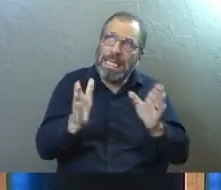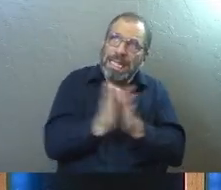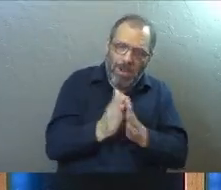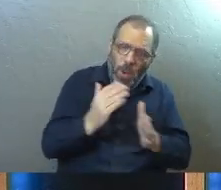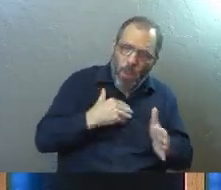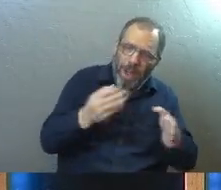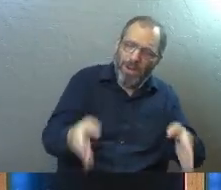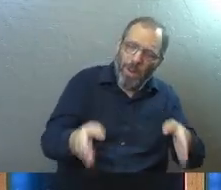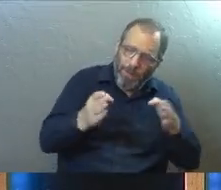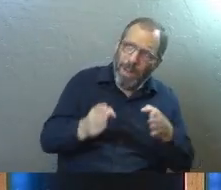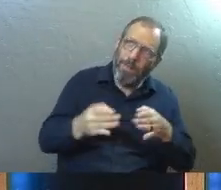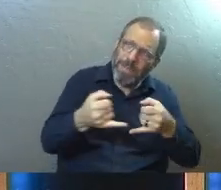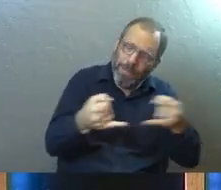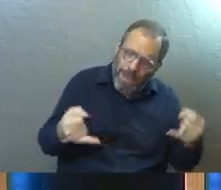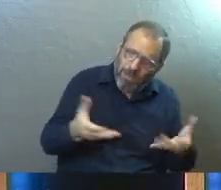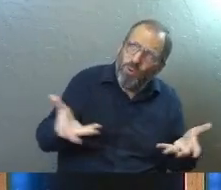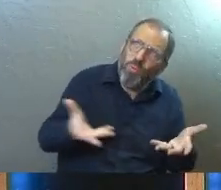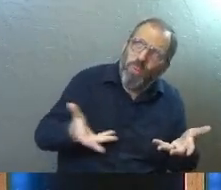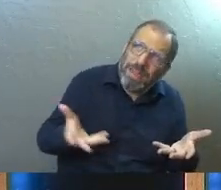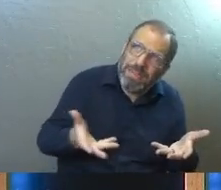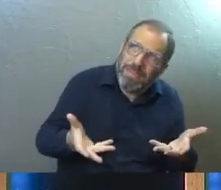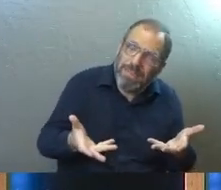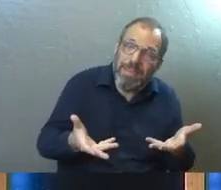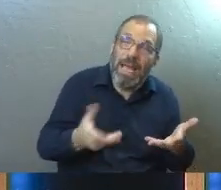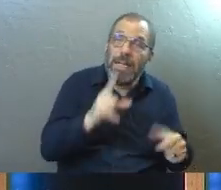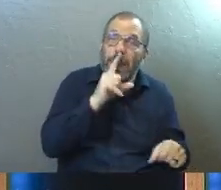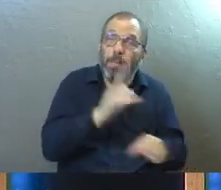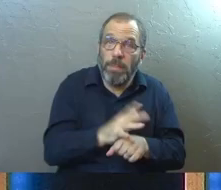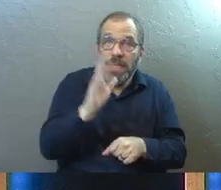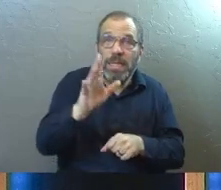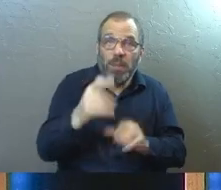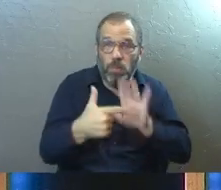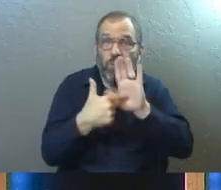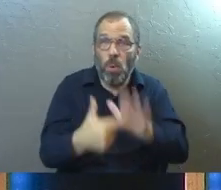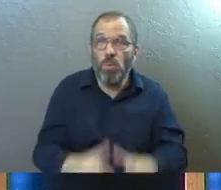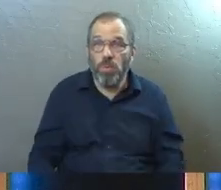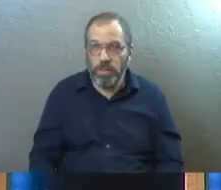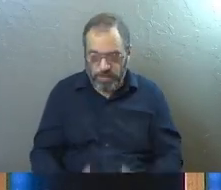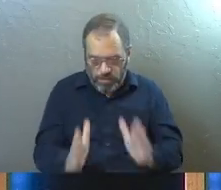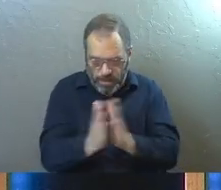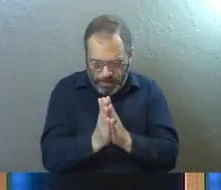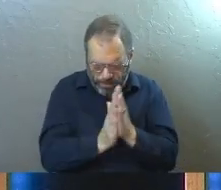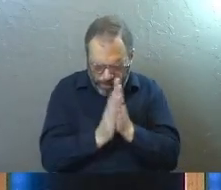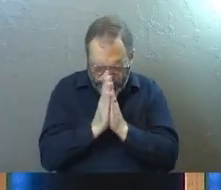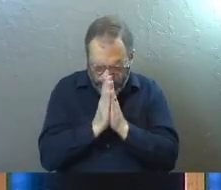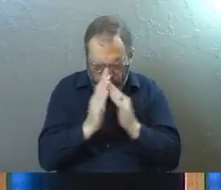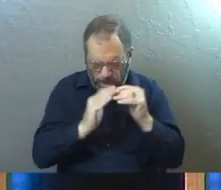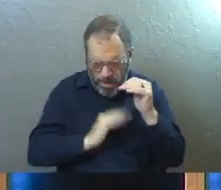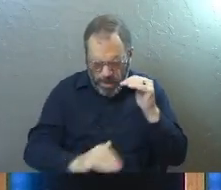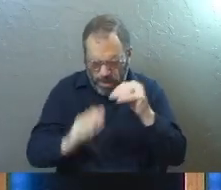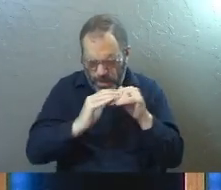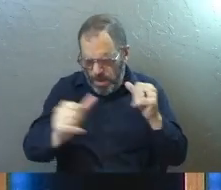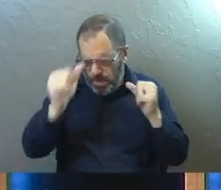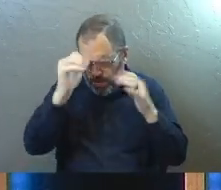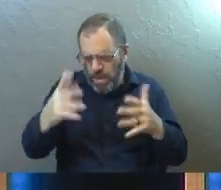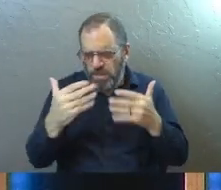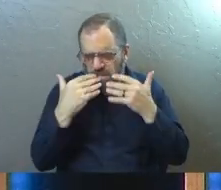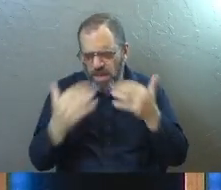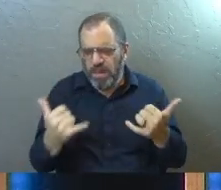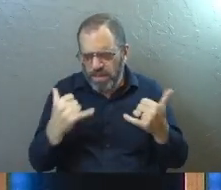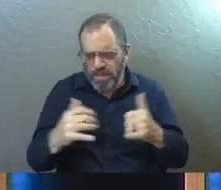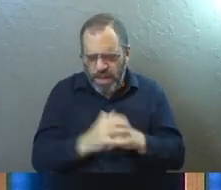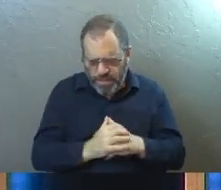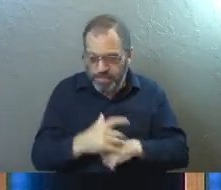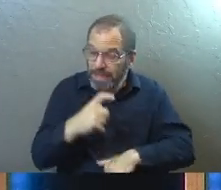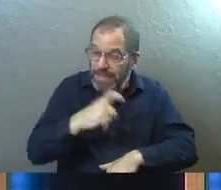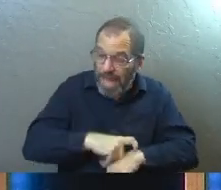what that is. Ask him to identify those in your lives, and I promise you he will. Amen? Let's pray. Heavenly Father, thank you so much for today, God. We